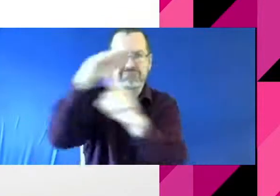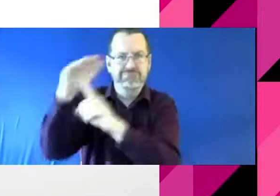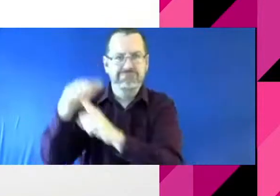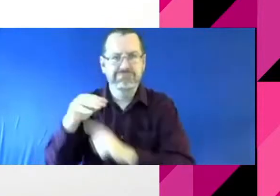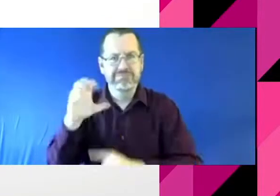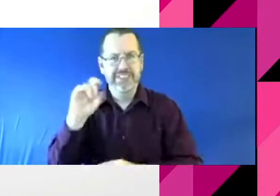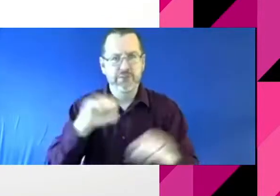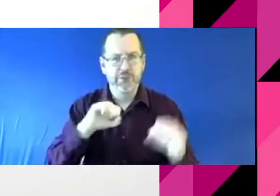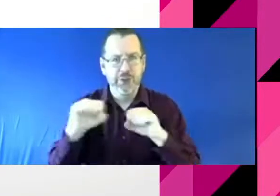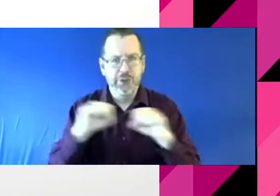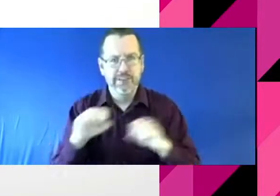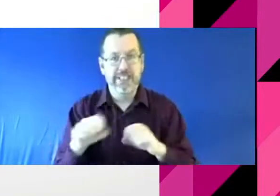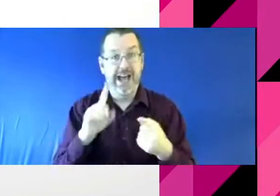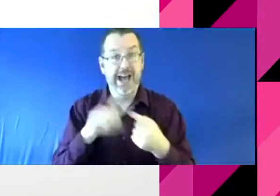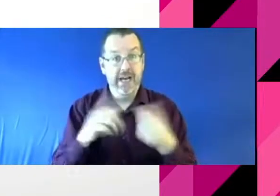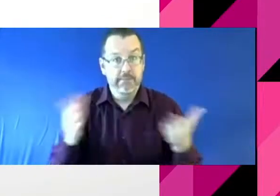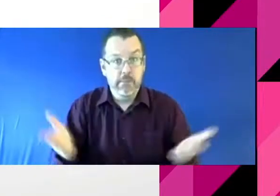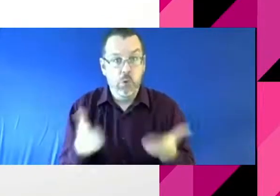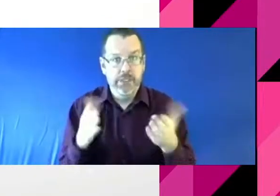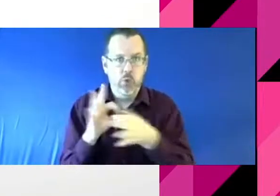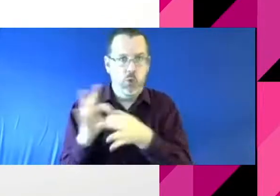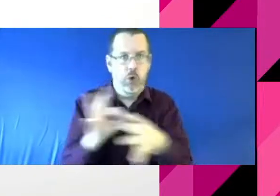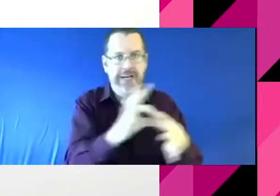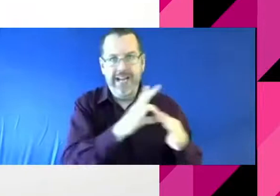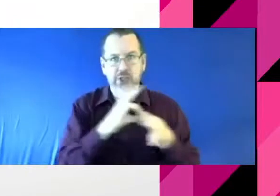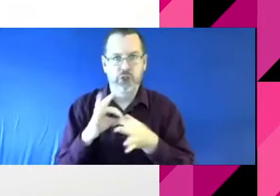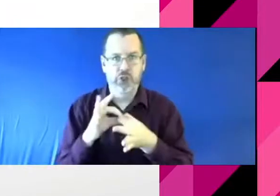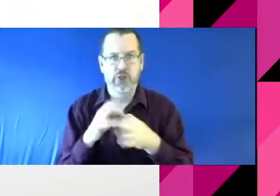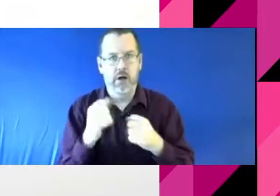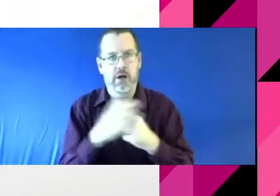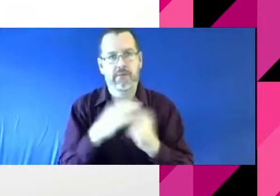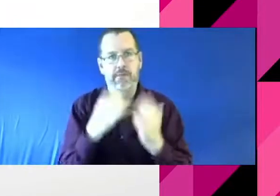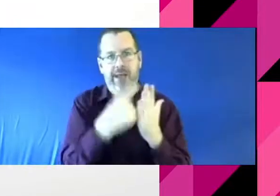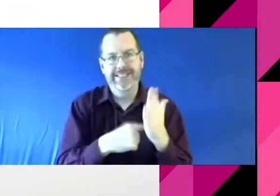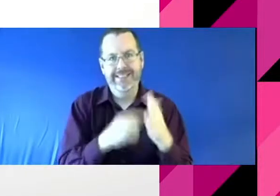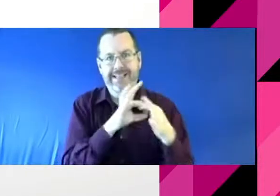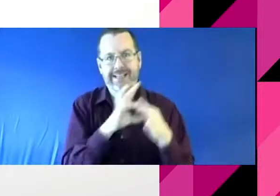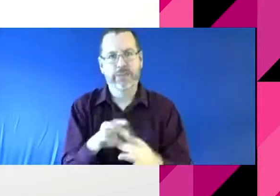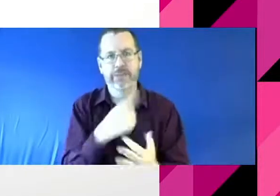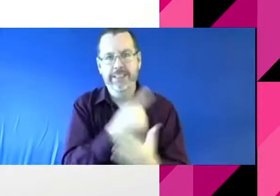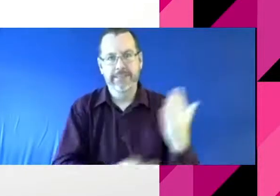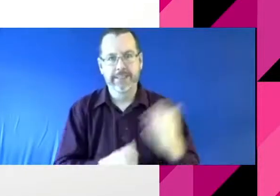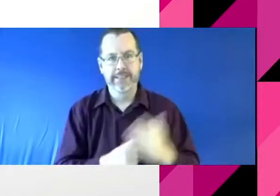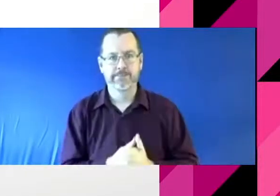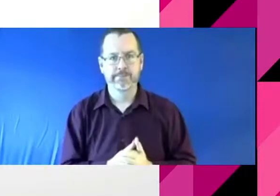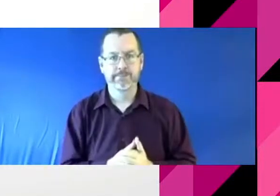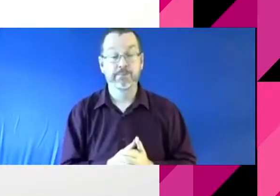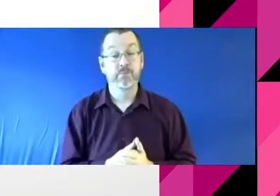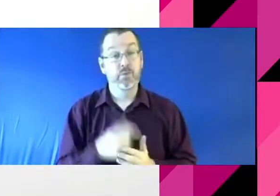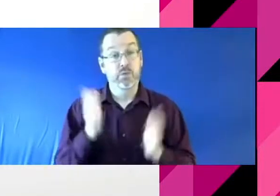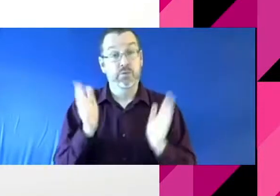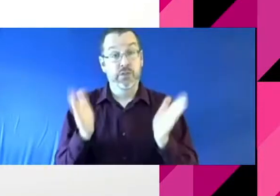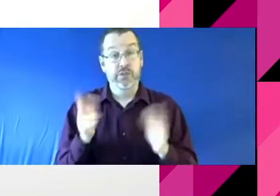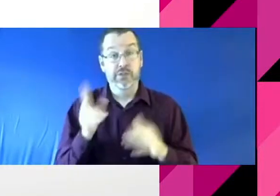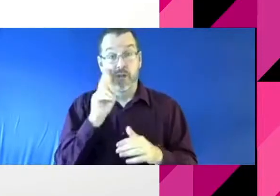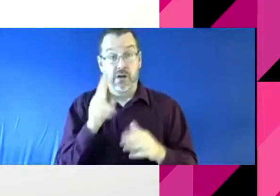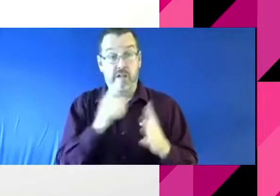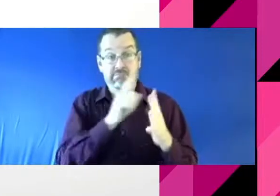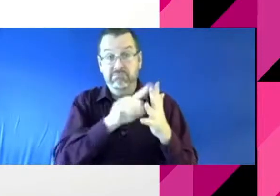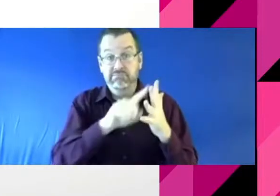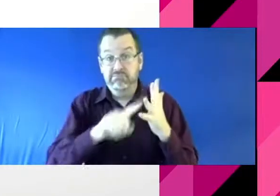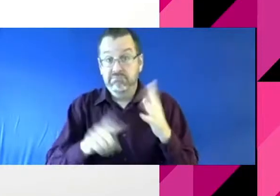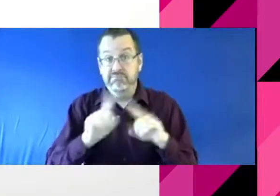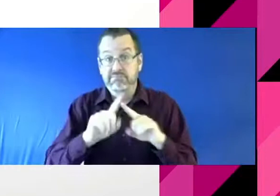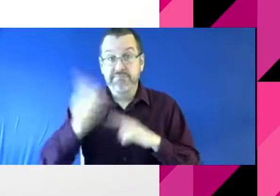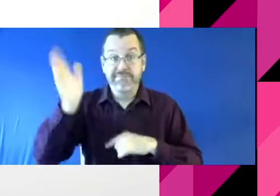and promoting coordination of disability policy. This morning, you have heard from a range of international speakers who have